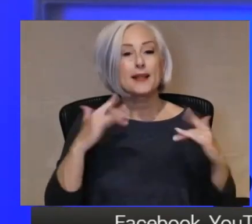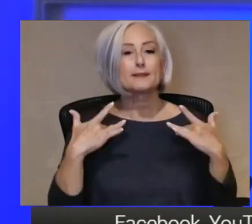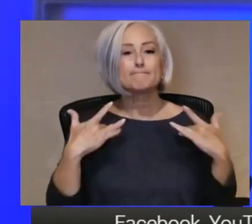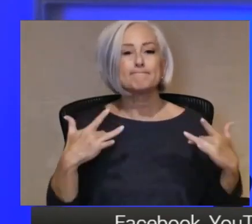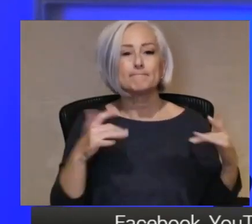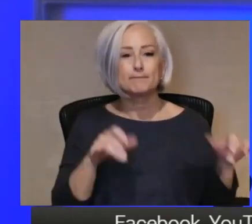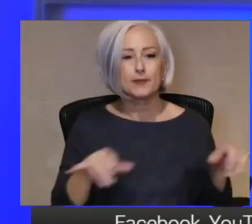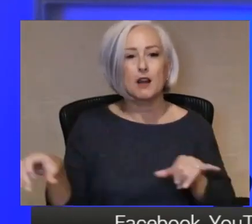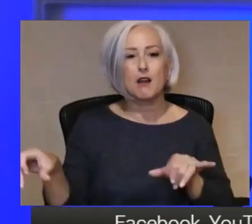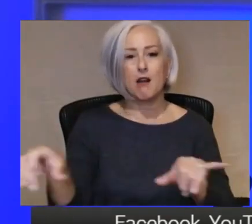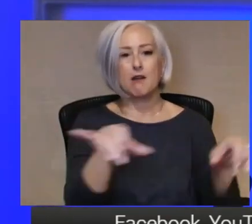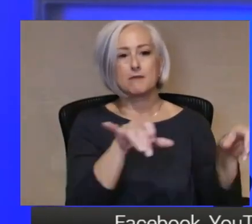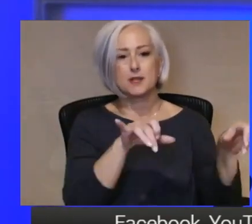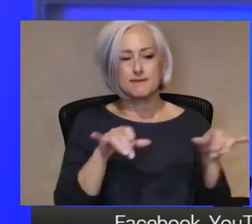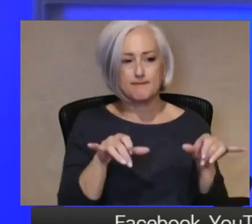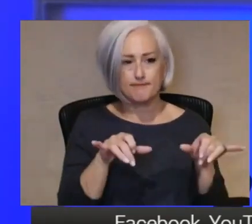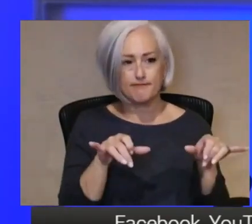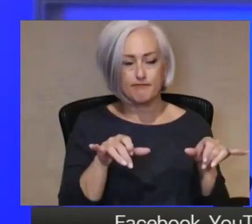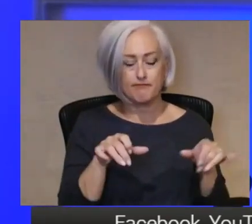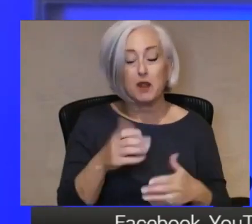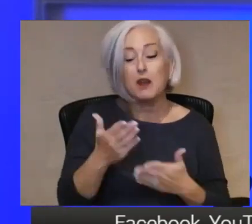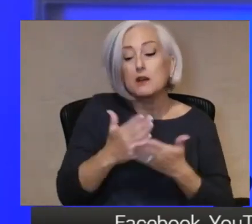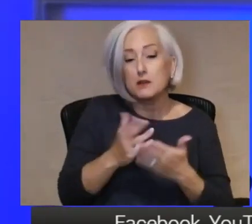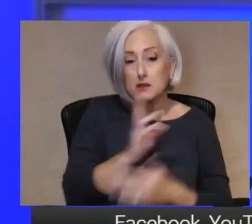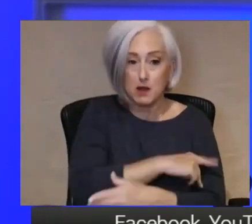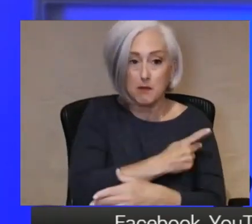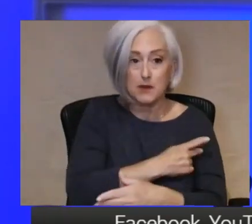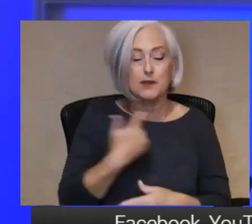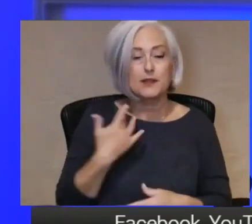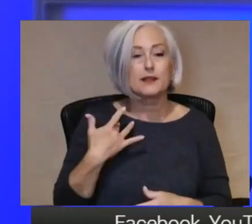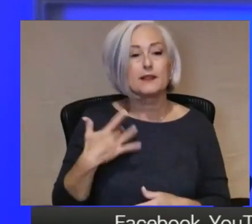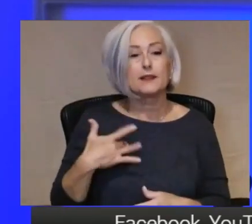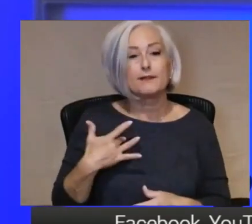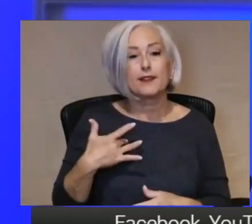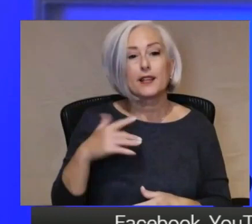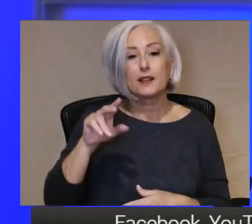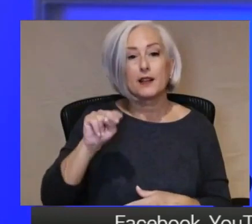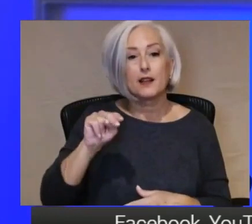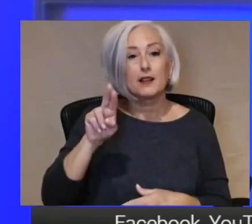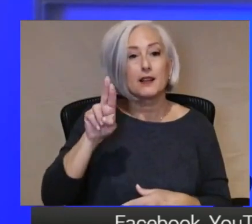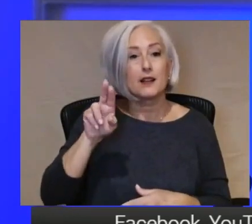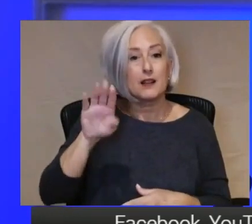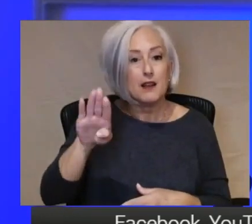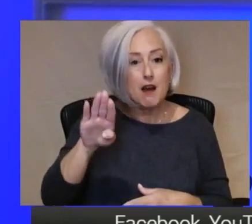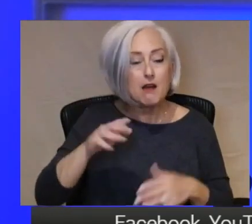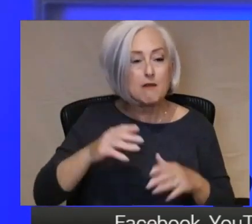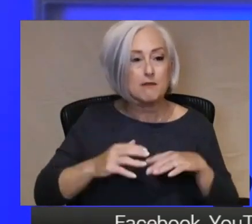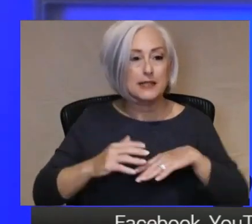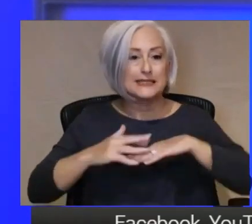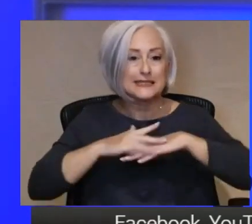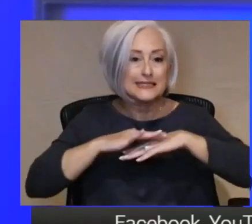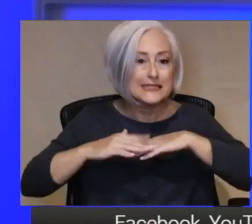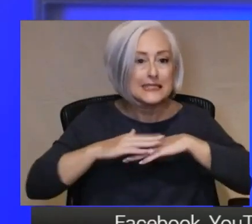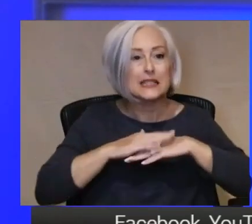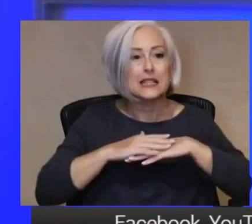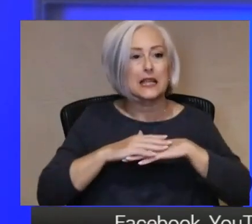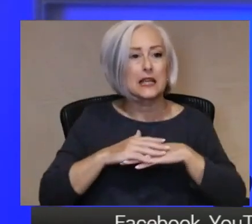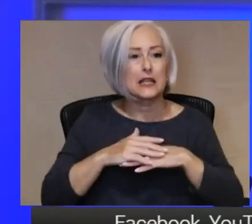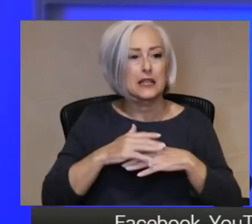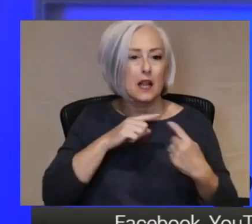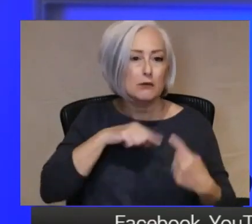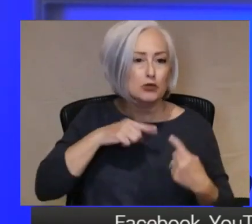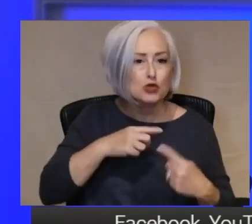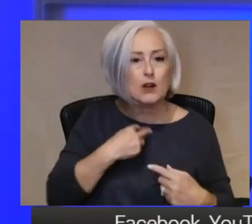have. Other times people can have some numbness or tingling, sometimes a little bit of difficulty with speaking.